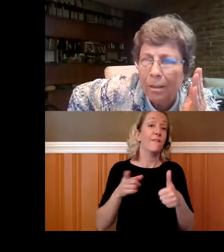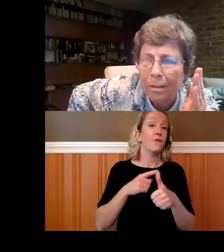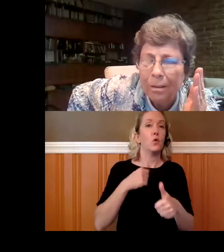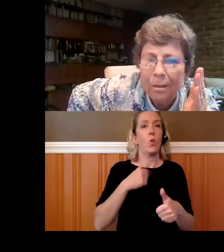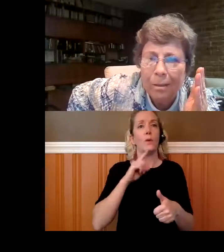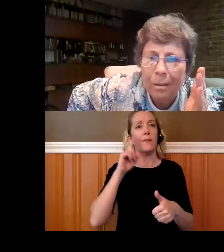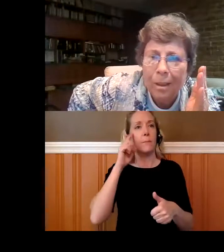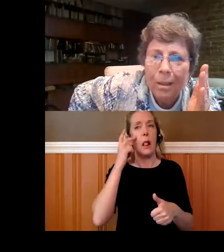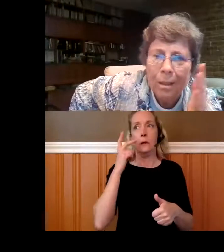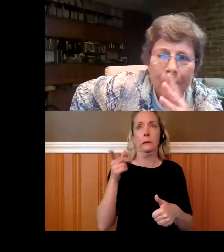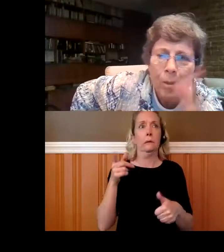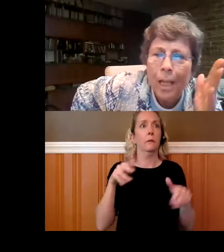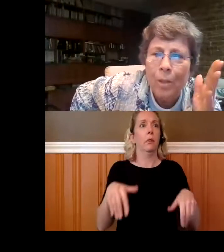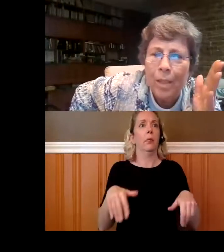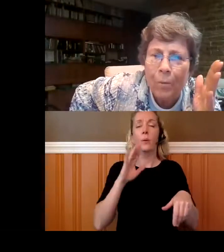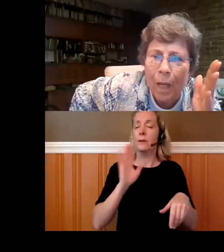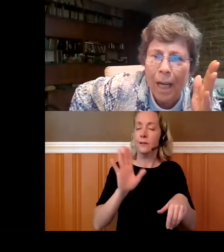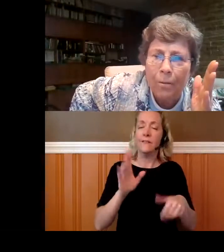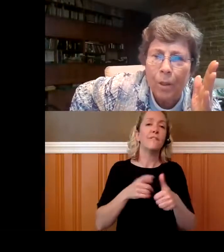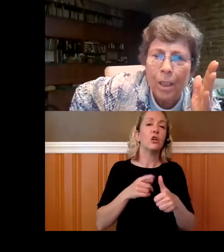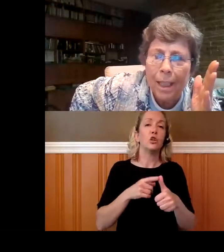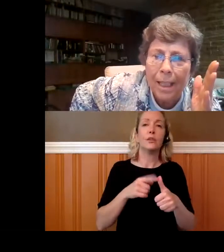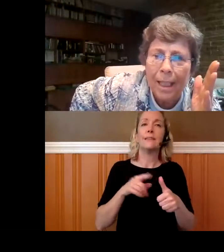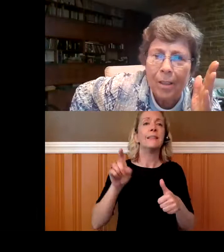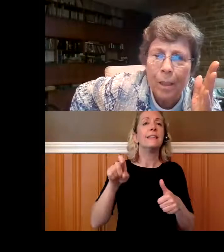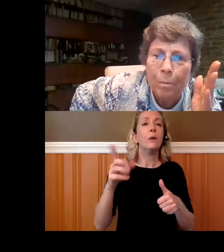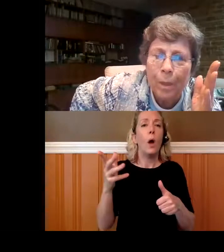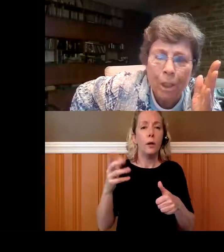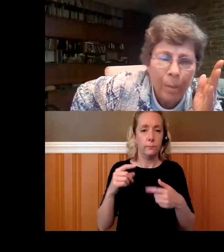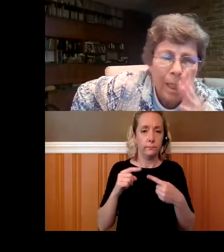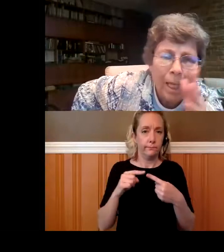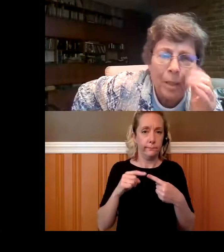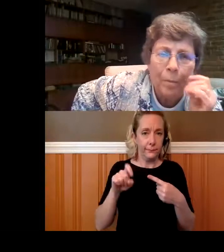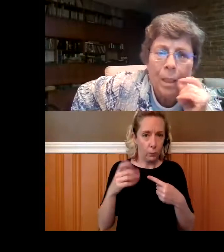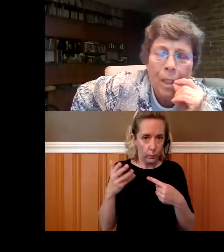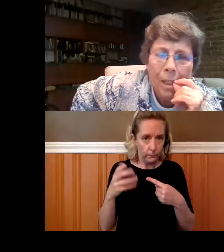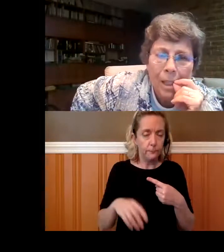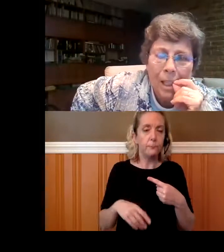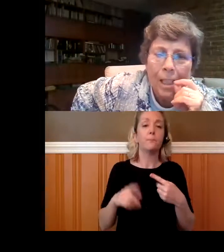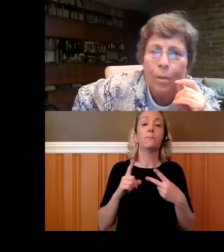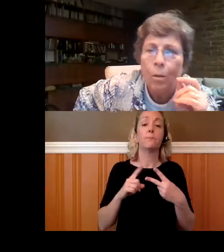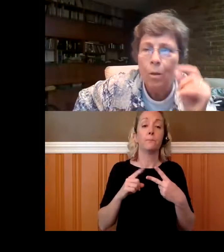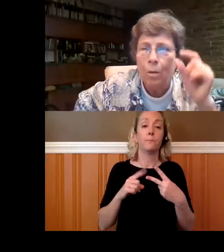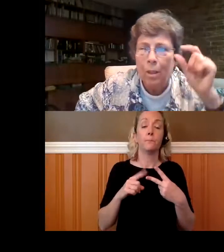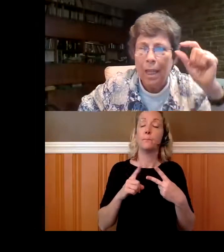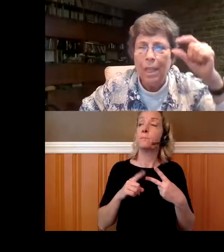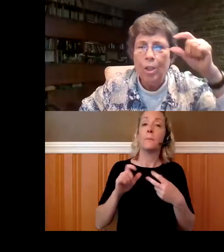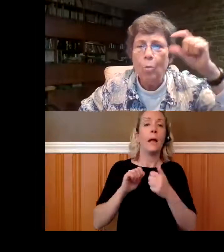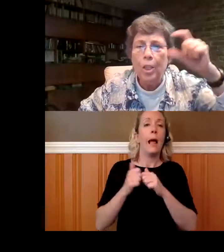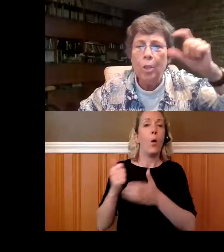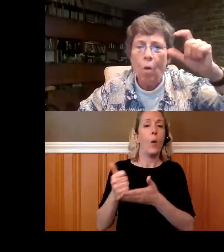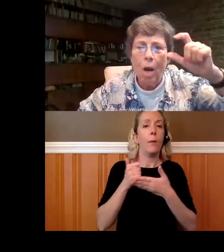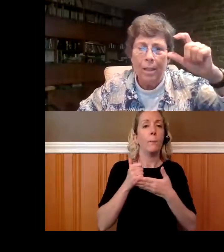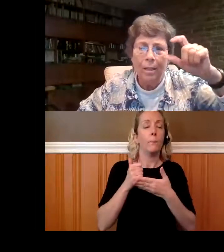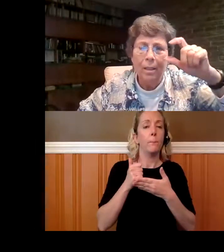that scares the jeebies out of them. They need to know, what do you want? Then second, what do you want them to do about